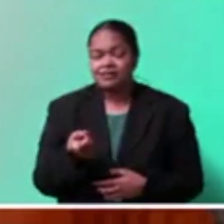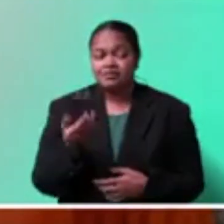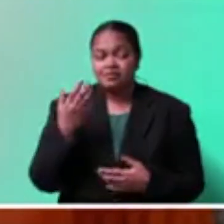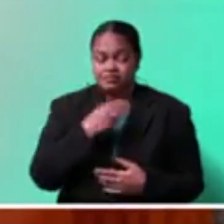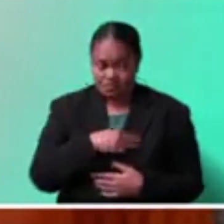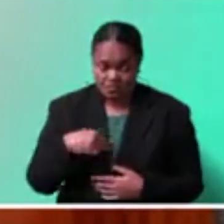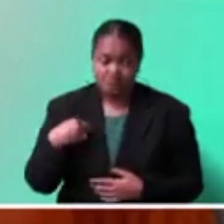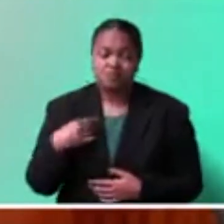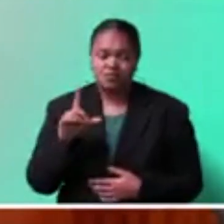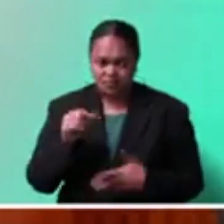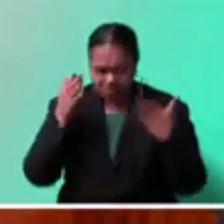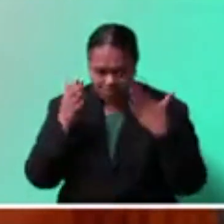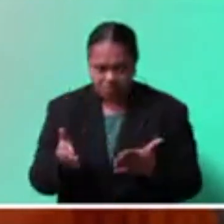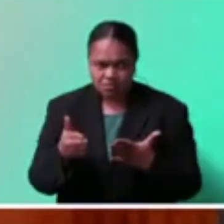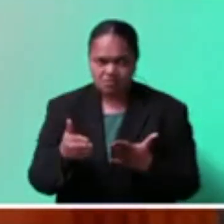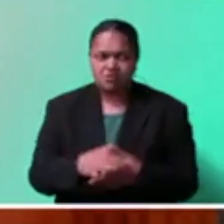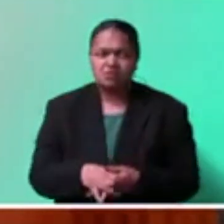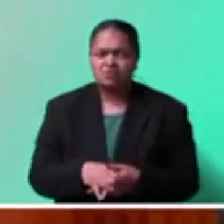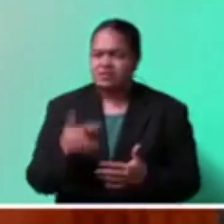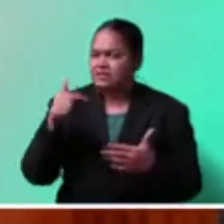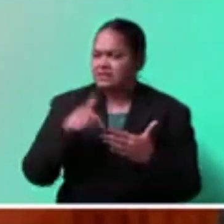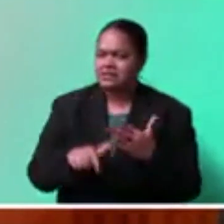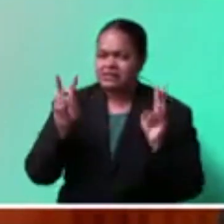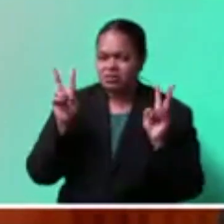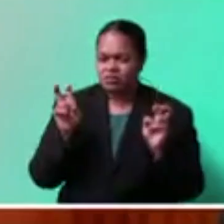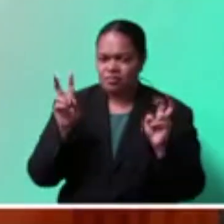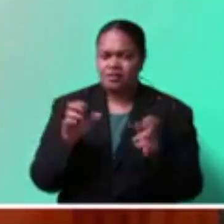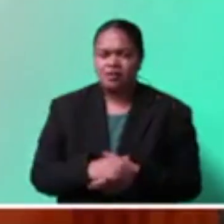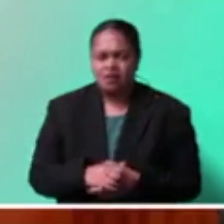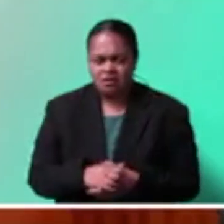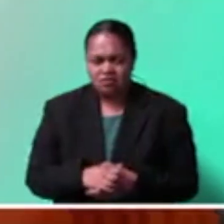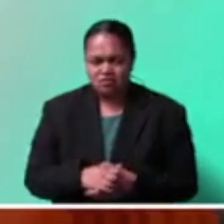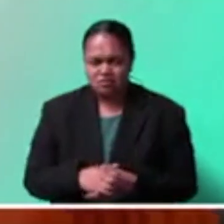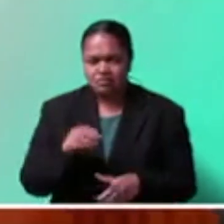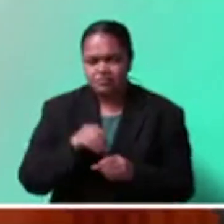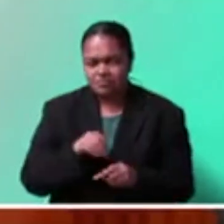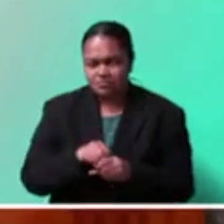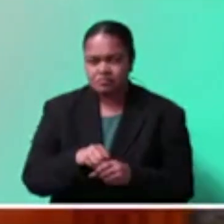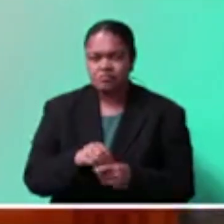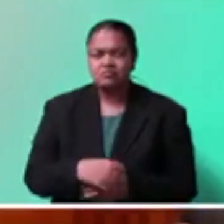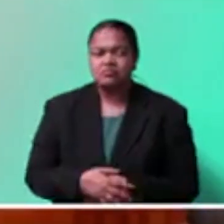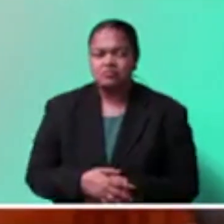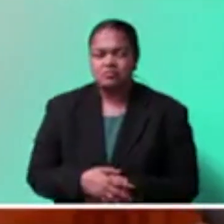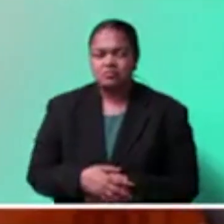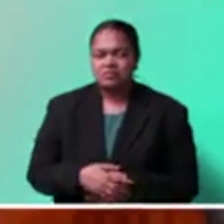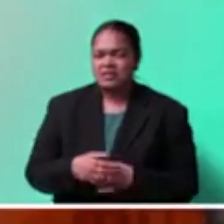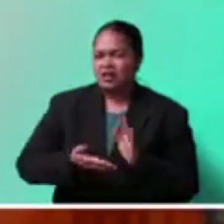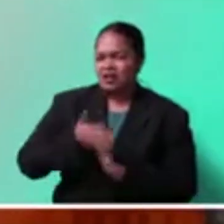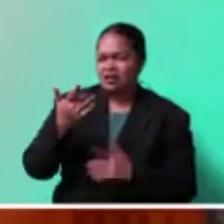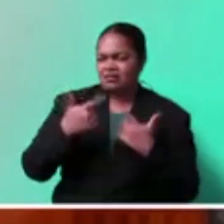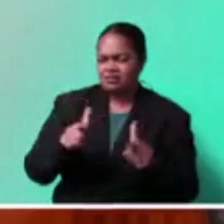does deal with very technical topics, often includes complex terms, scientific language, and